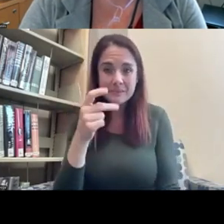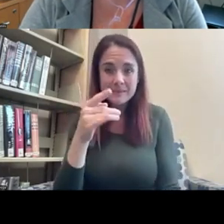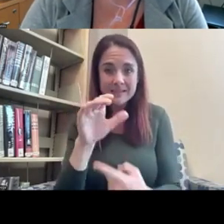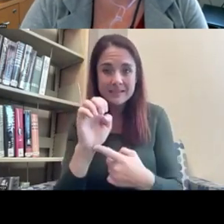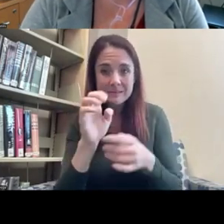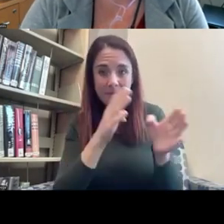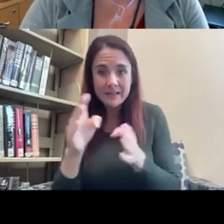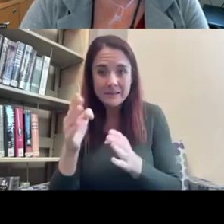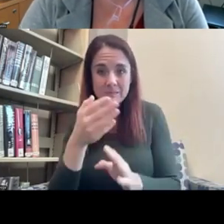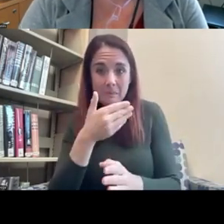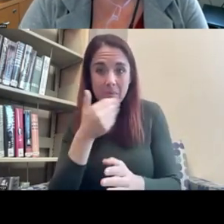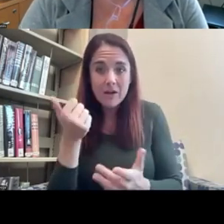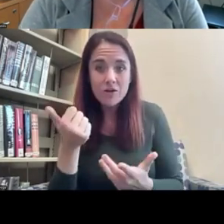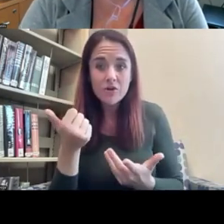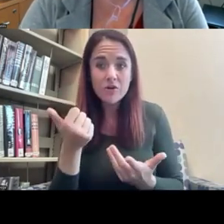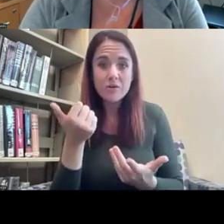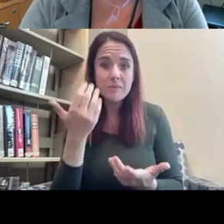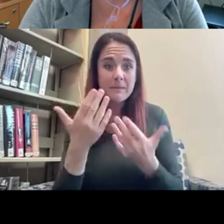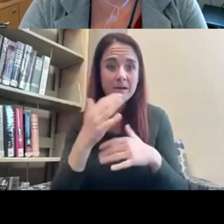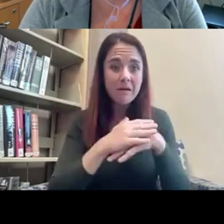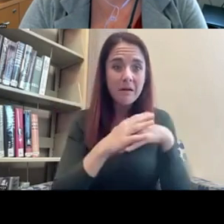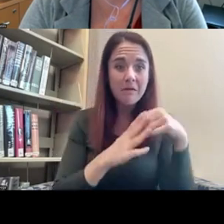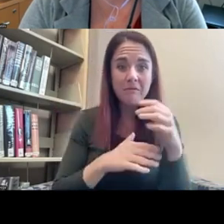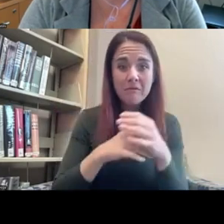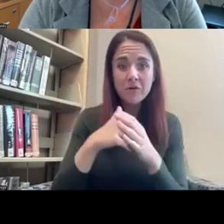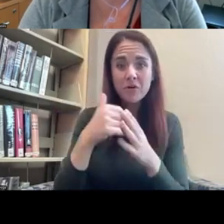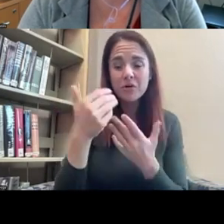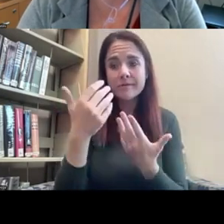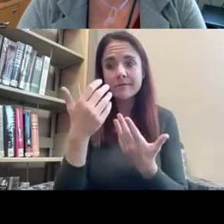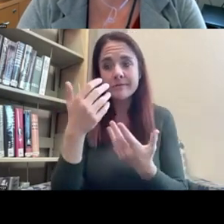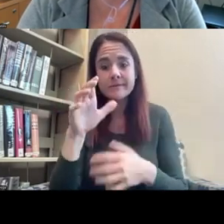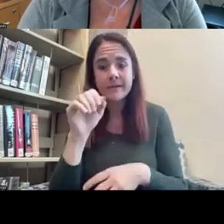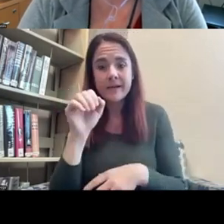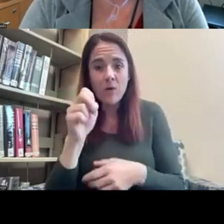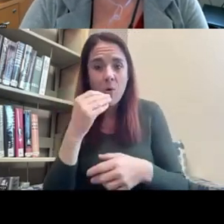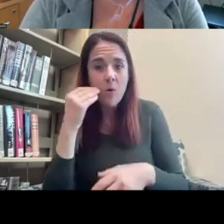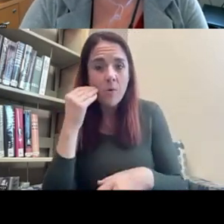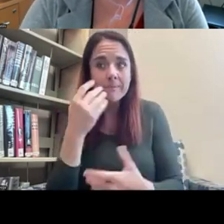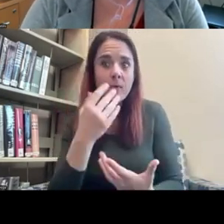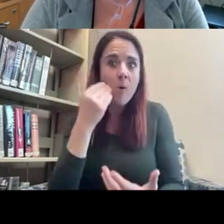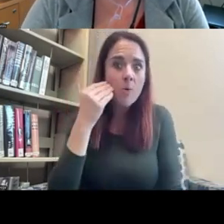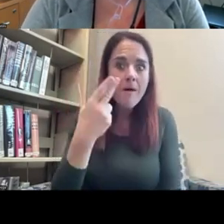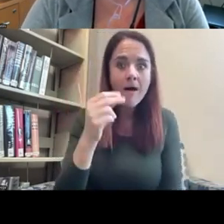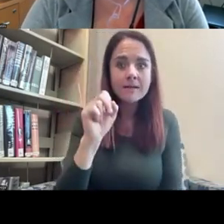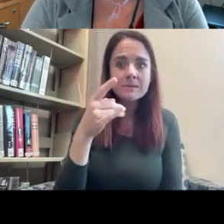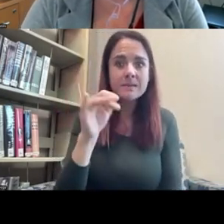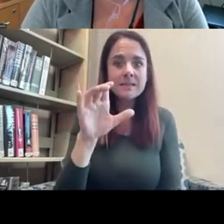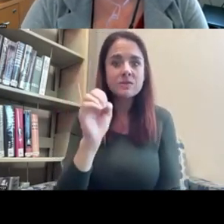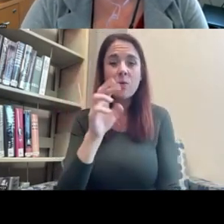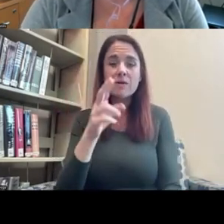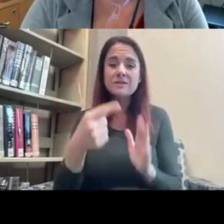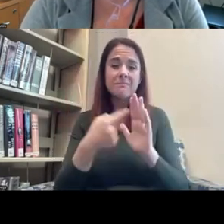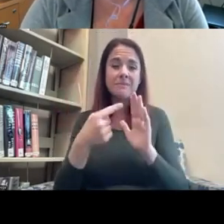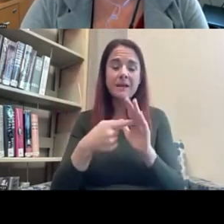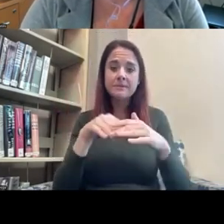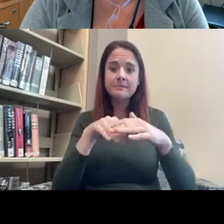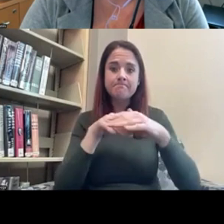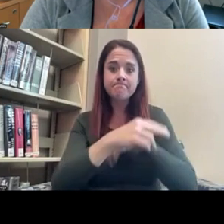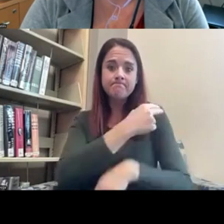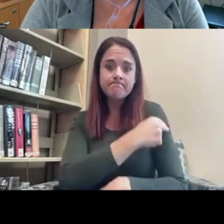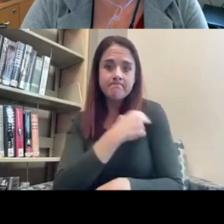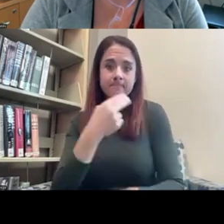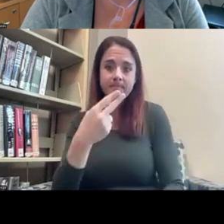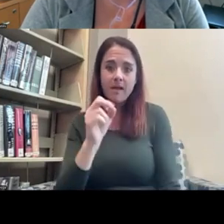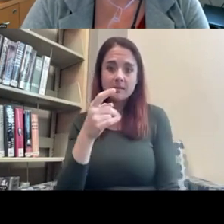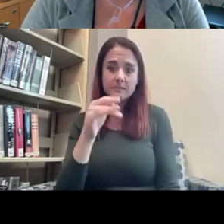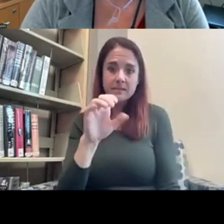discharge plan, whether it be to a comfort care home, home hospice, or sometimes even our inpatient hospice